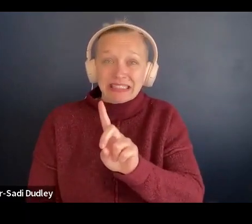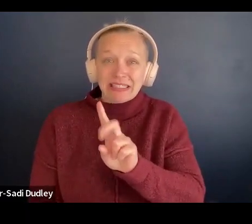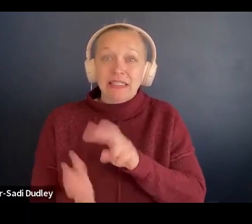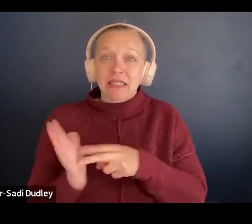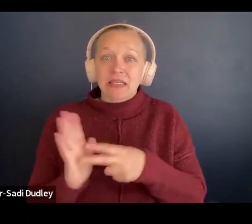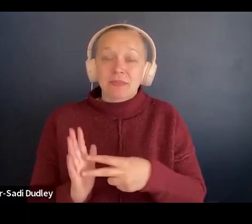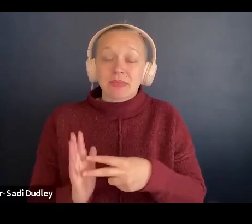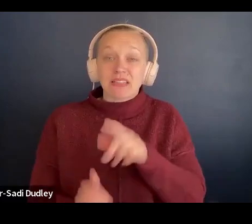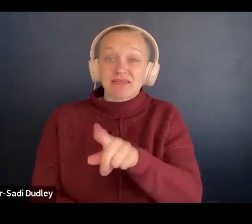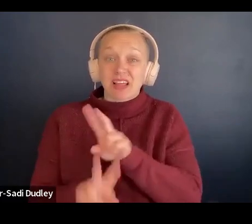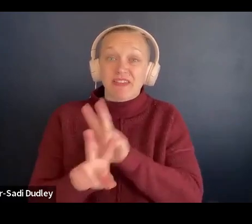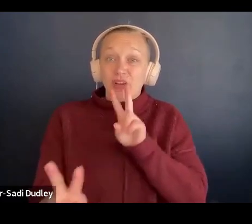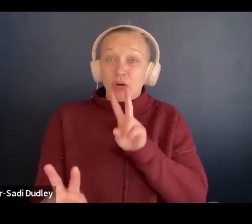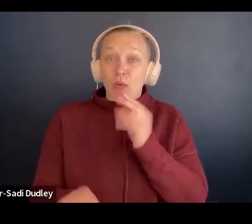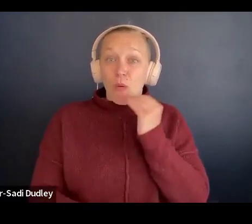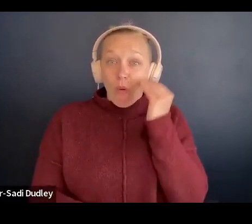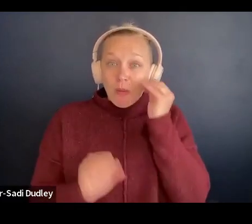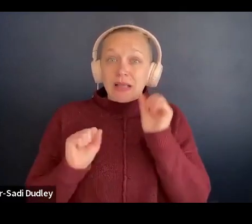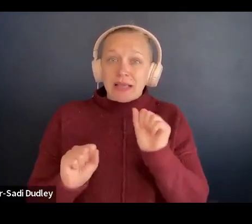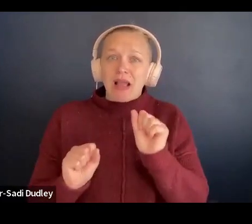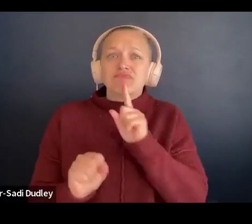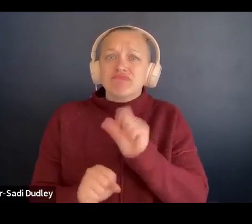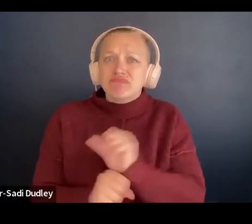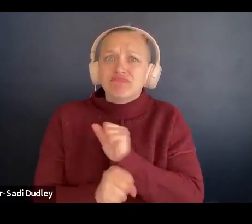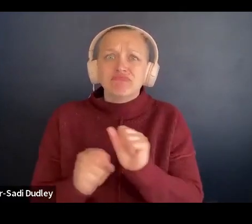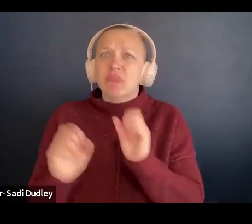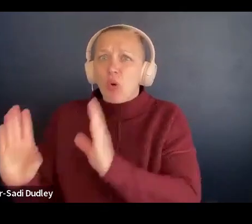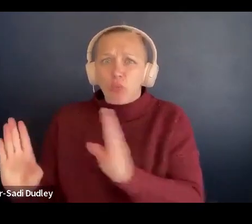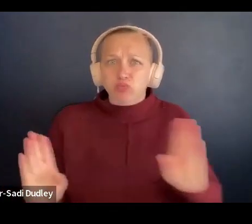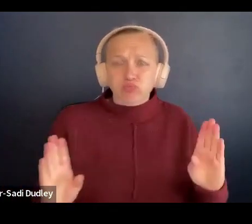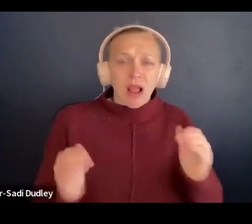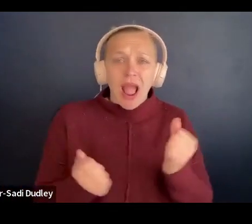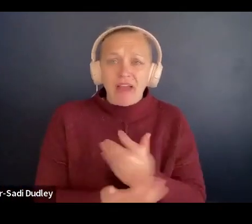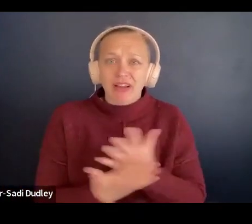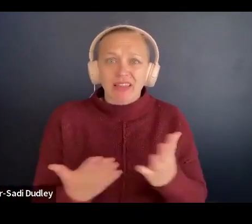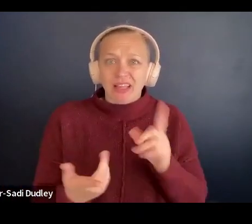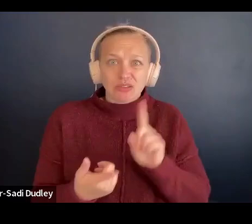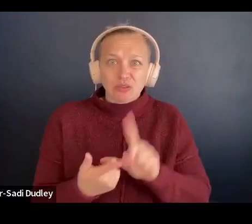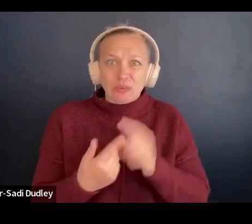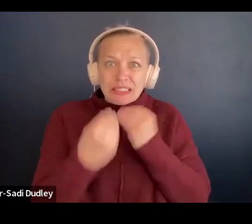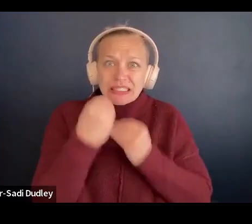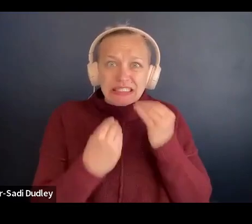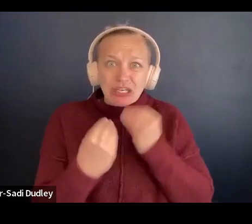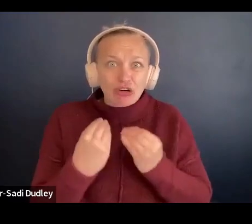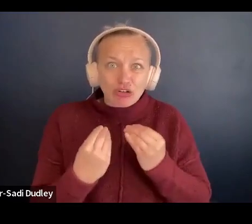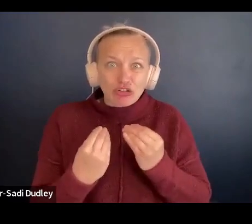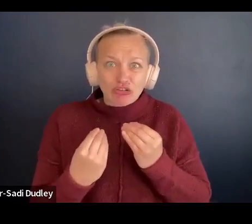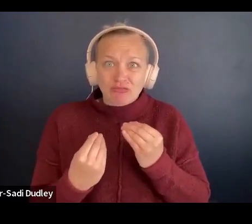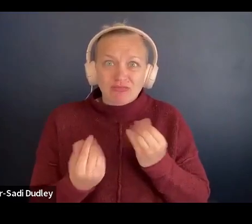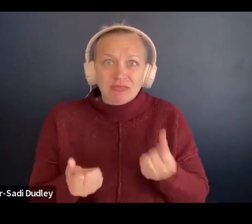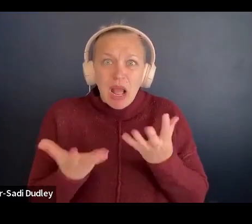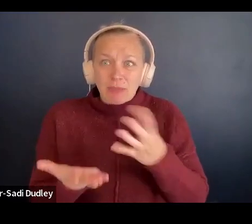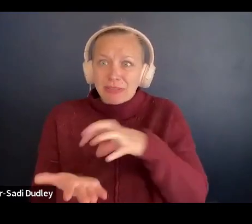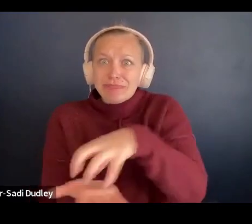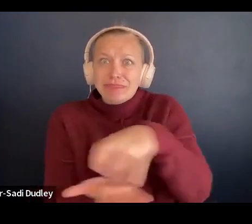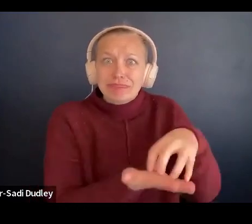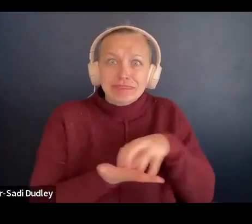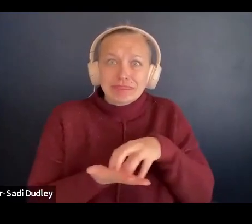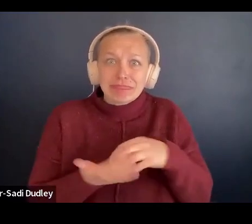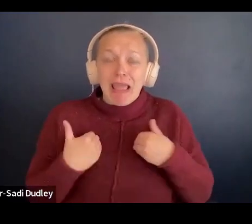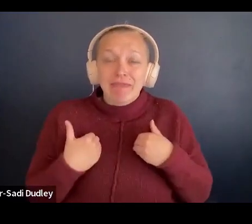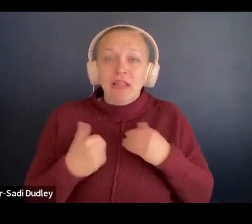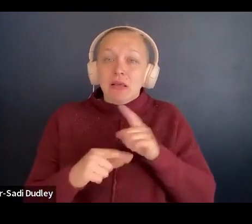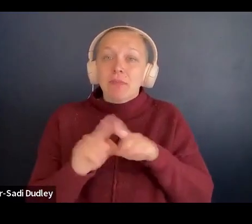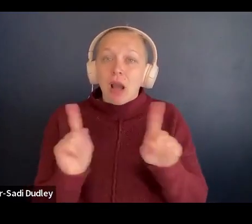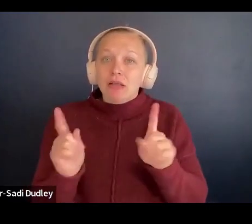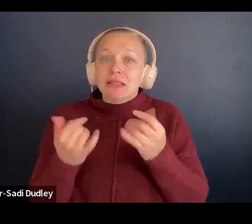the very last dinner roll for a funeral or memorial service at need. And typically when a death occurs, you call the funeral home,